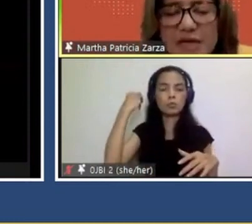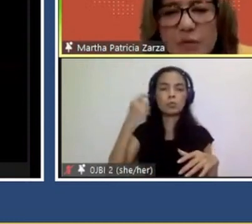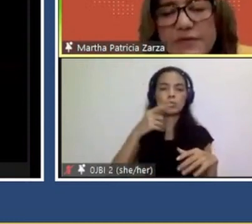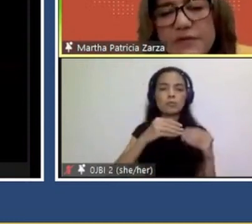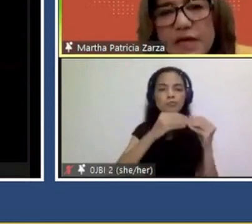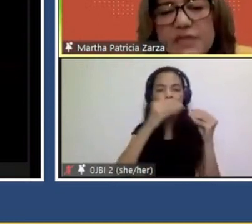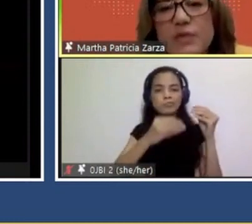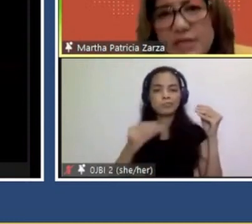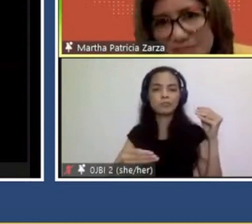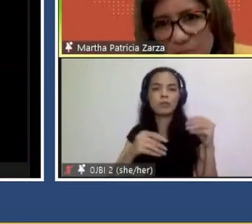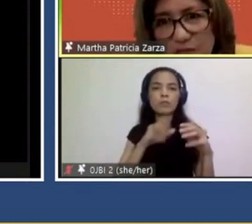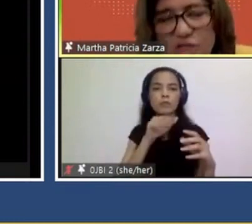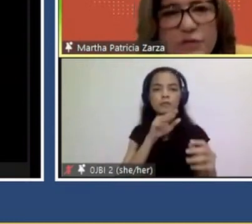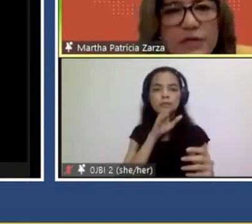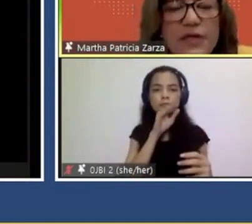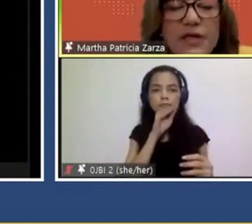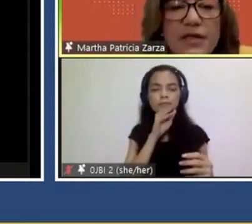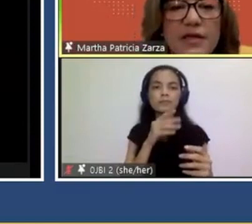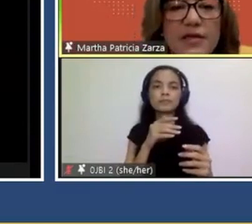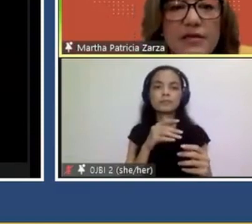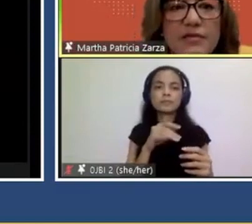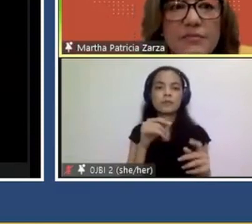speak Mazahua as well as Spanish.